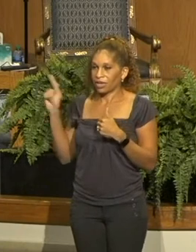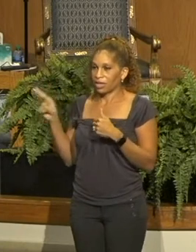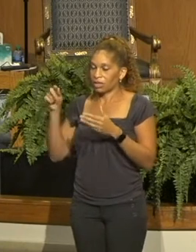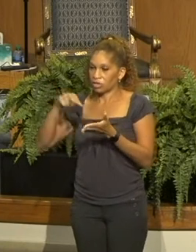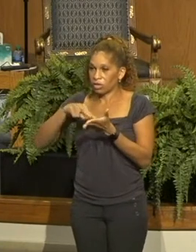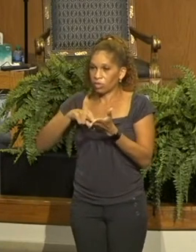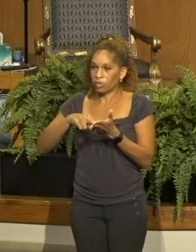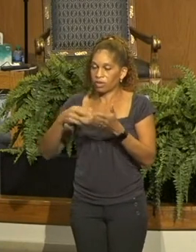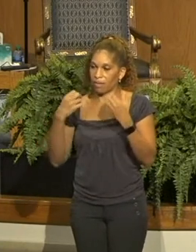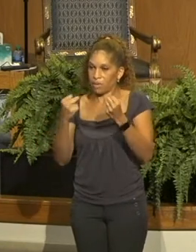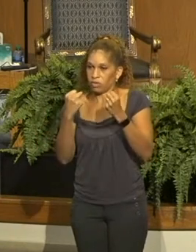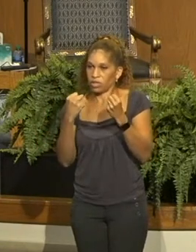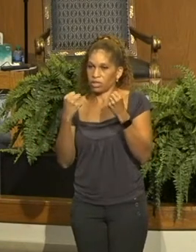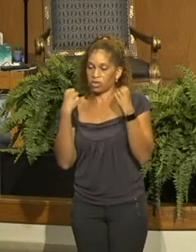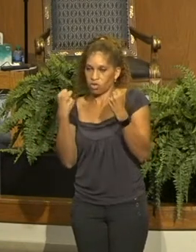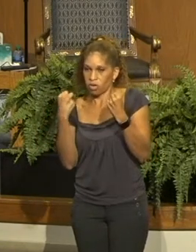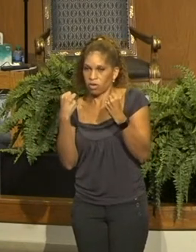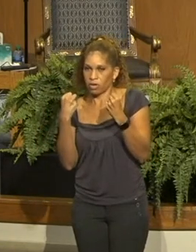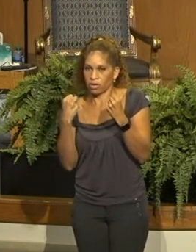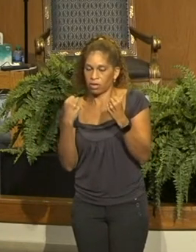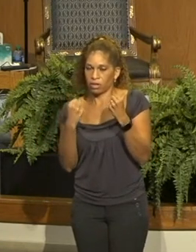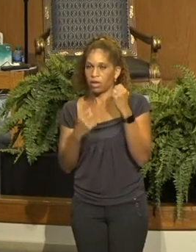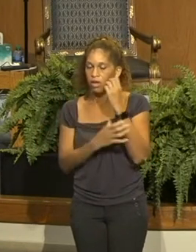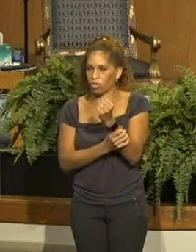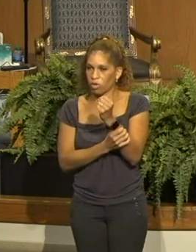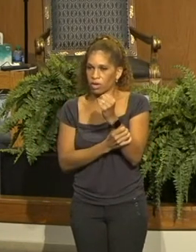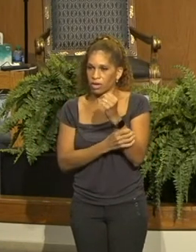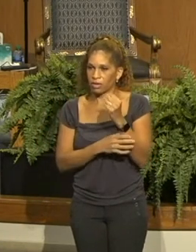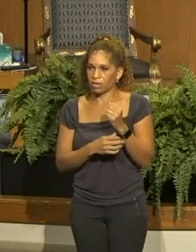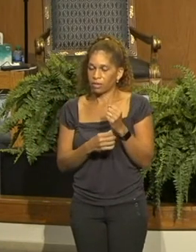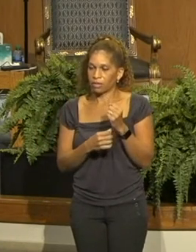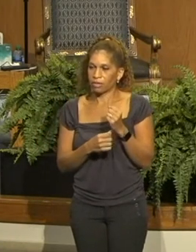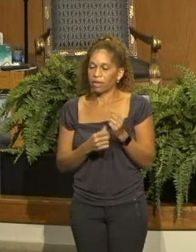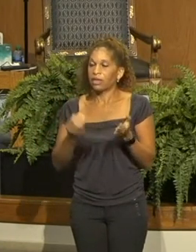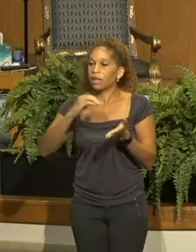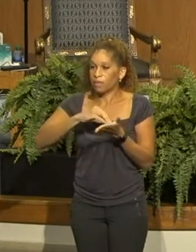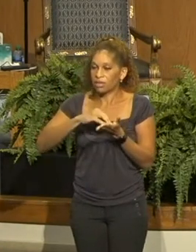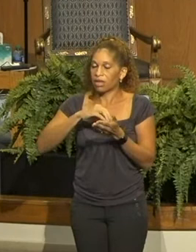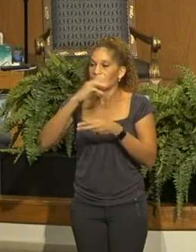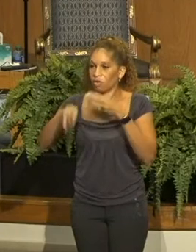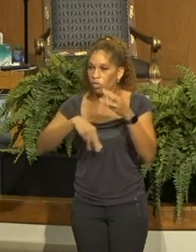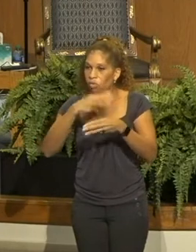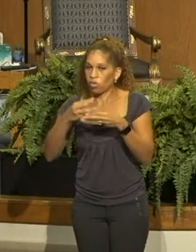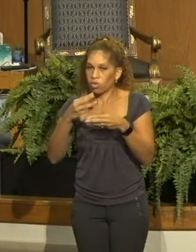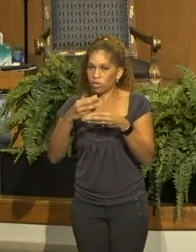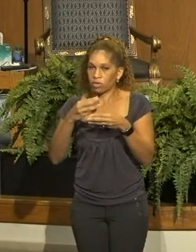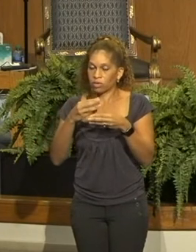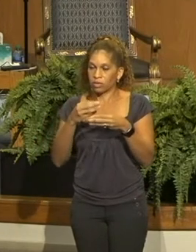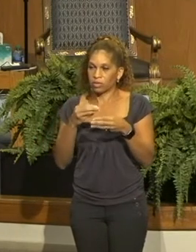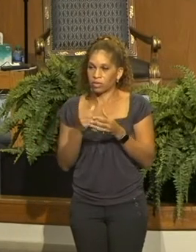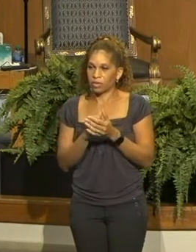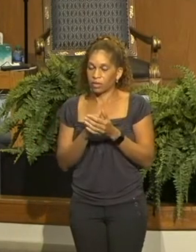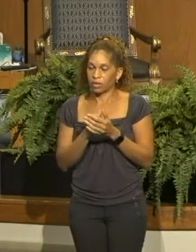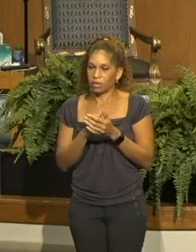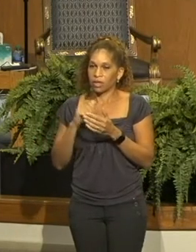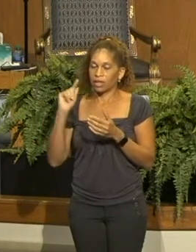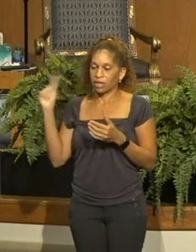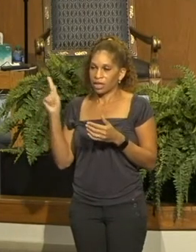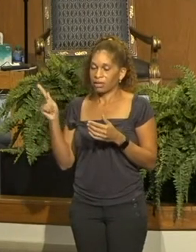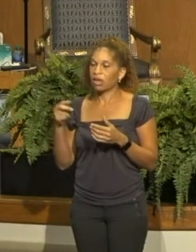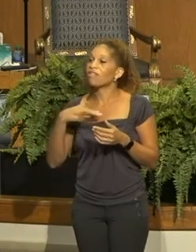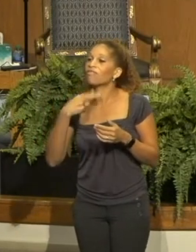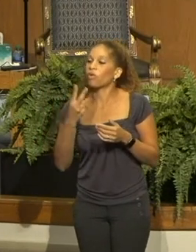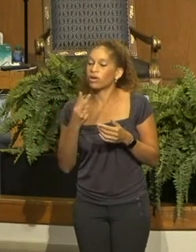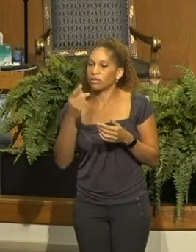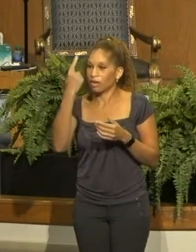and courage and authority in the midst of a world filled with systemic oppression. He is still a